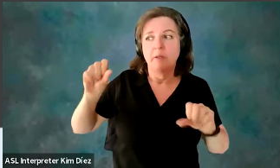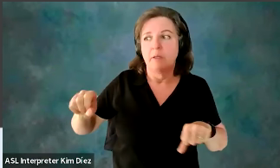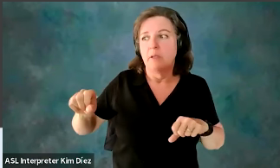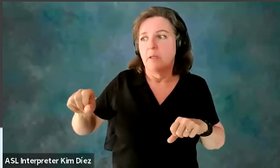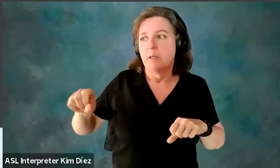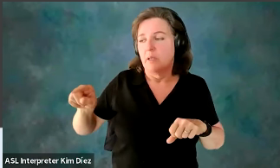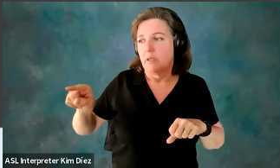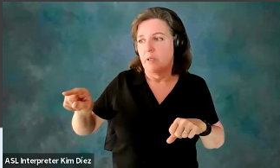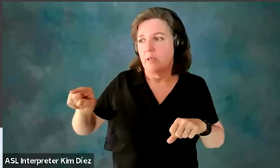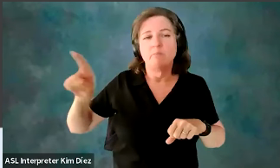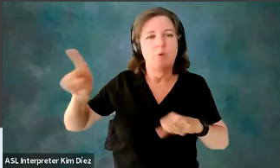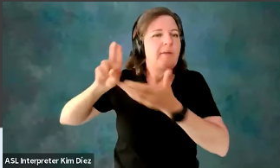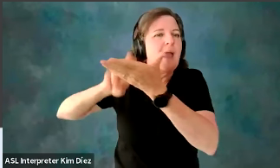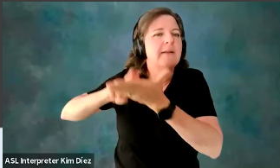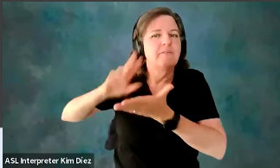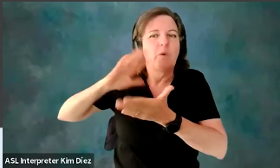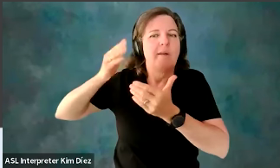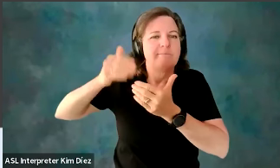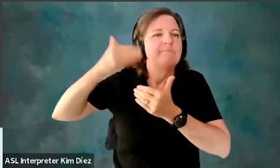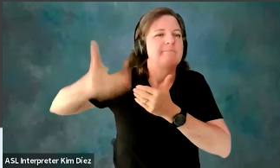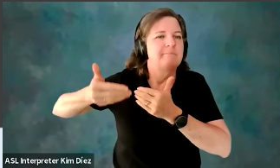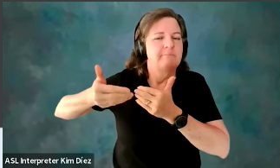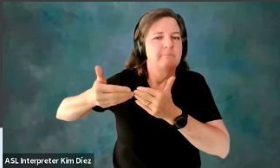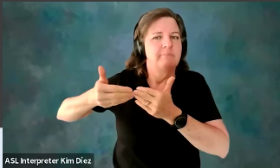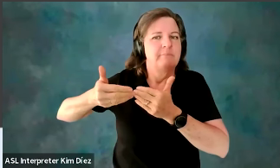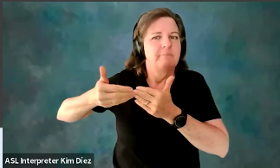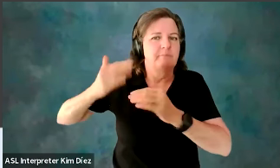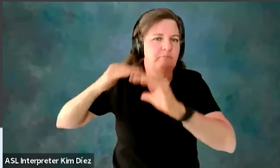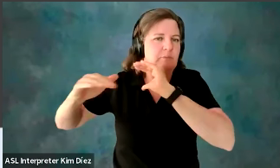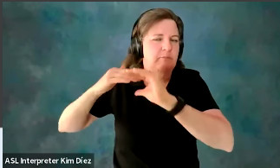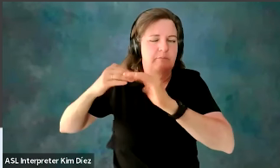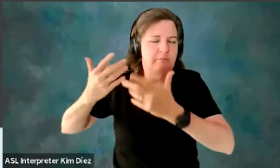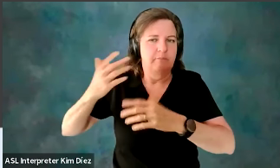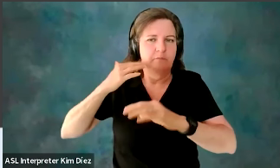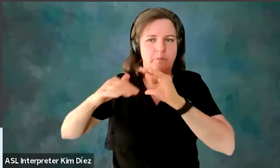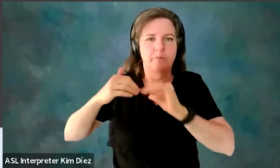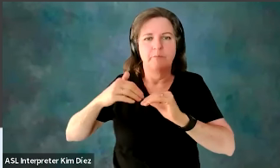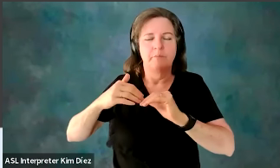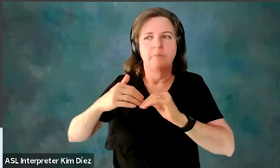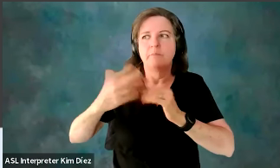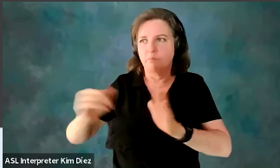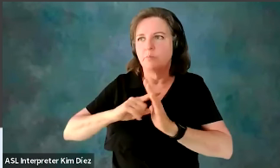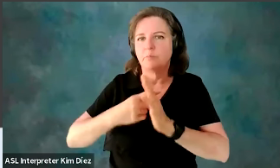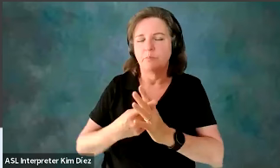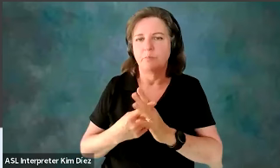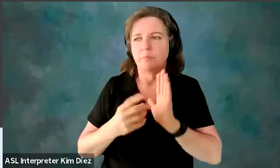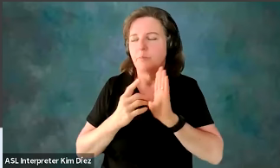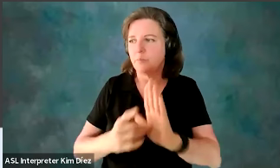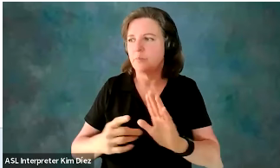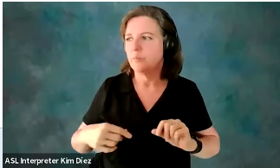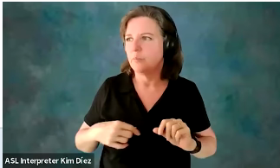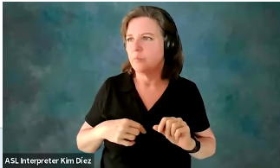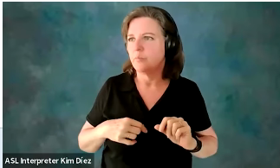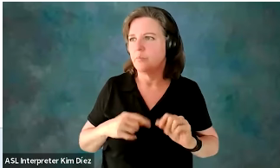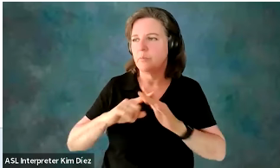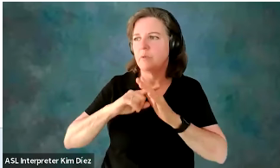can register also in that sign up for email updates via Gov Delivery. So we're going to start. We clicked on